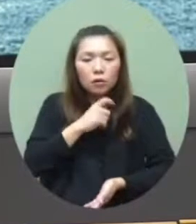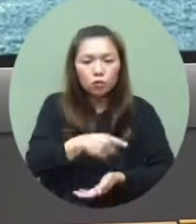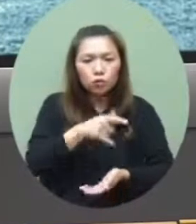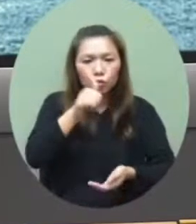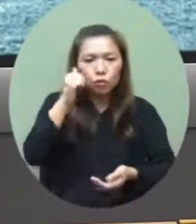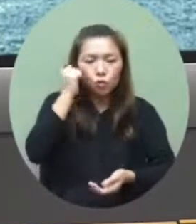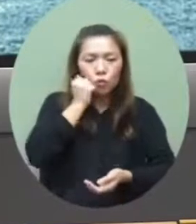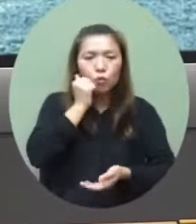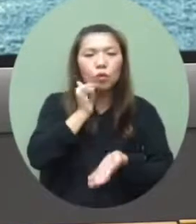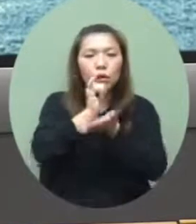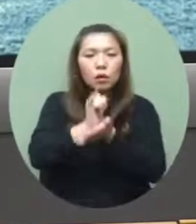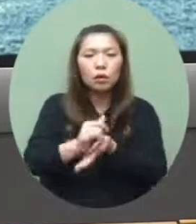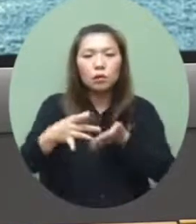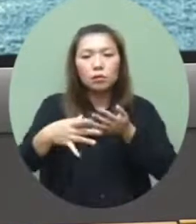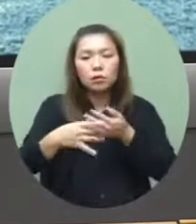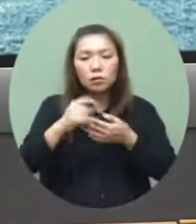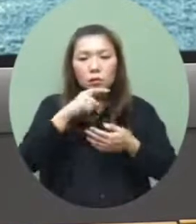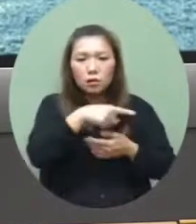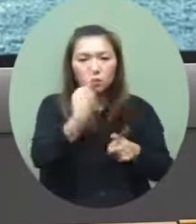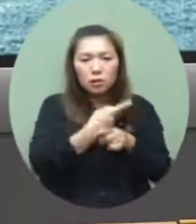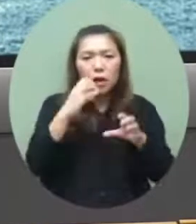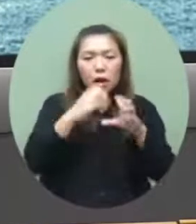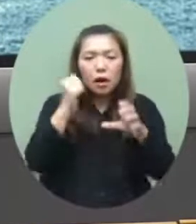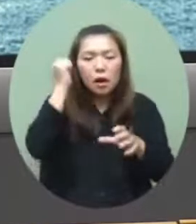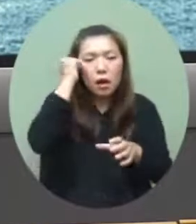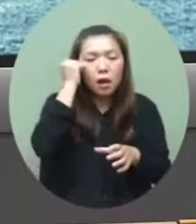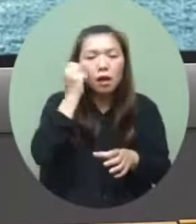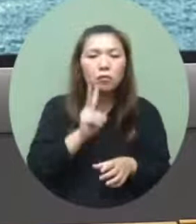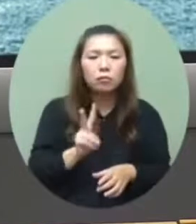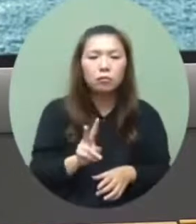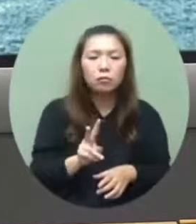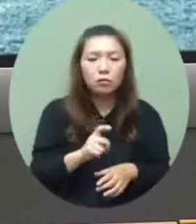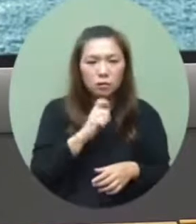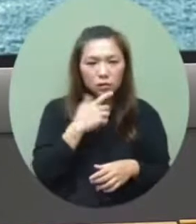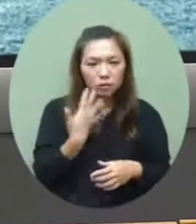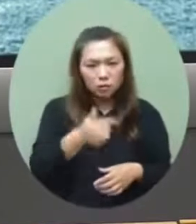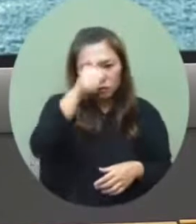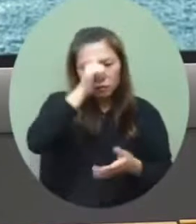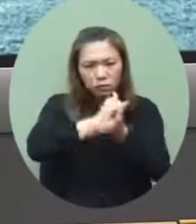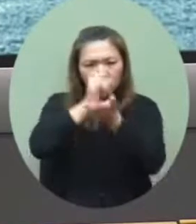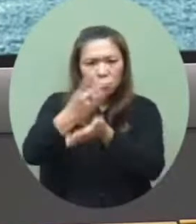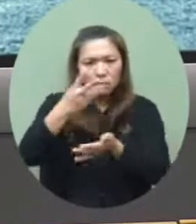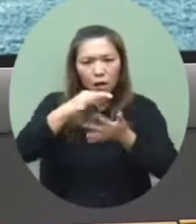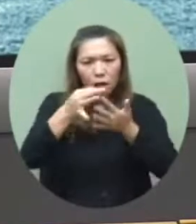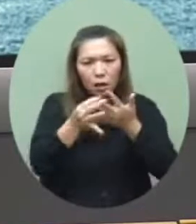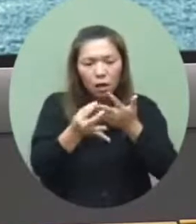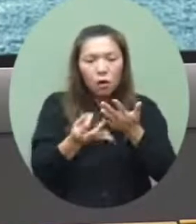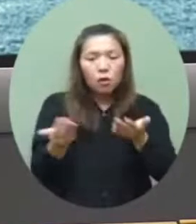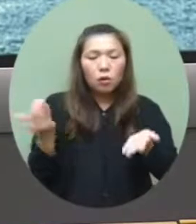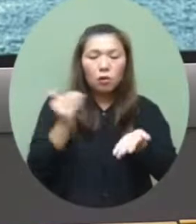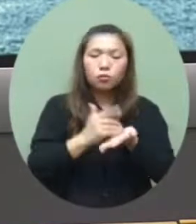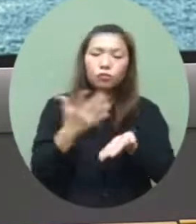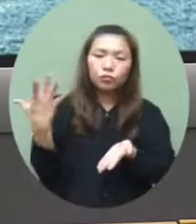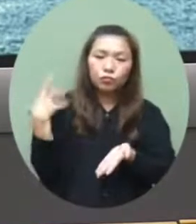neurodegeneration and dementia. And he was in a care home, couldn't express himself. His condition deteriorated in